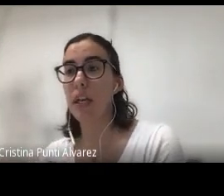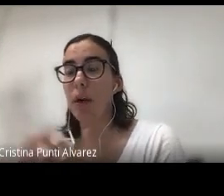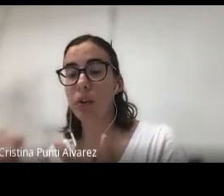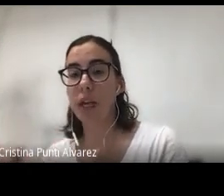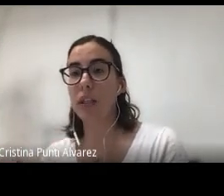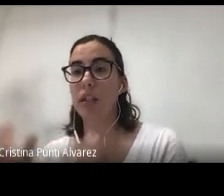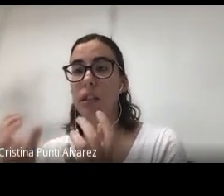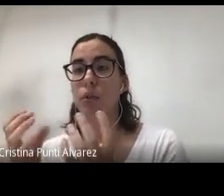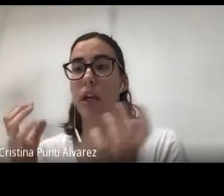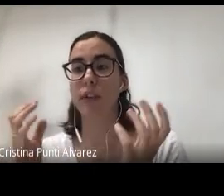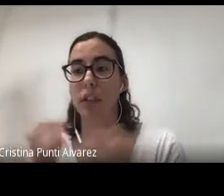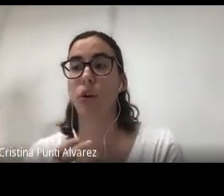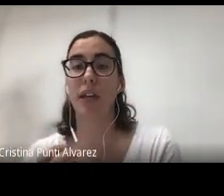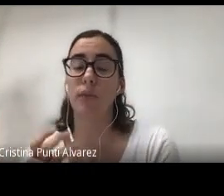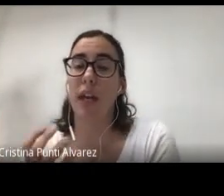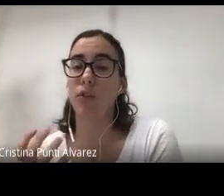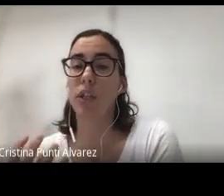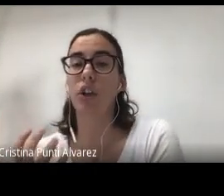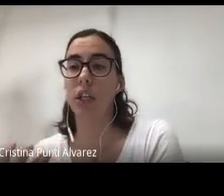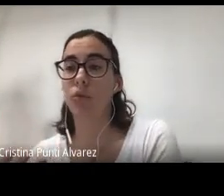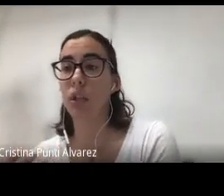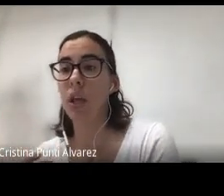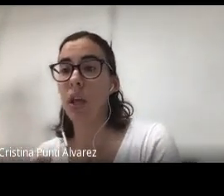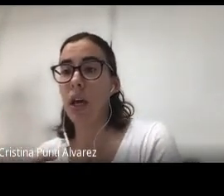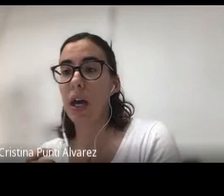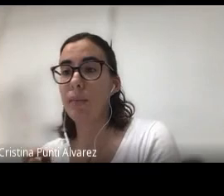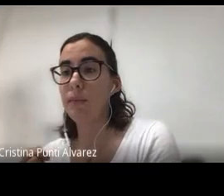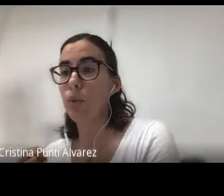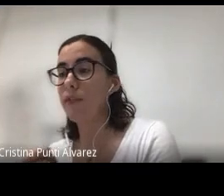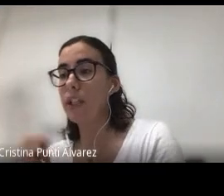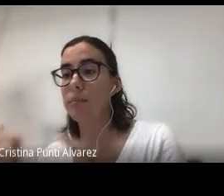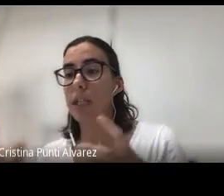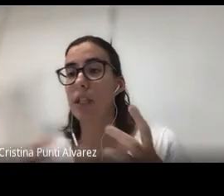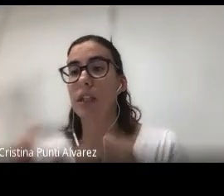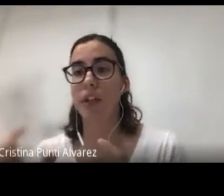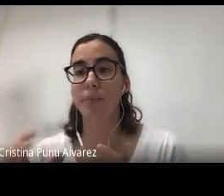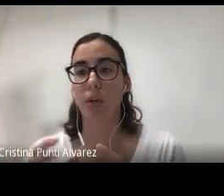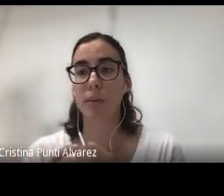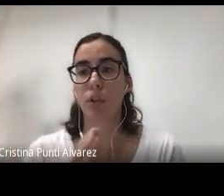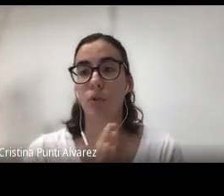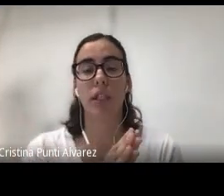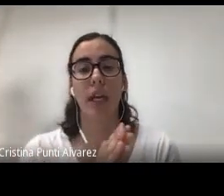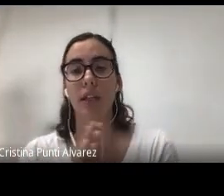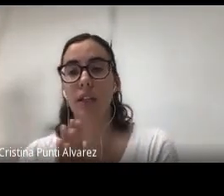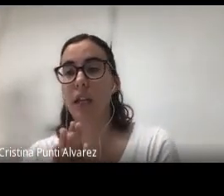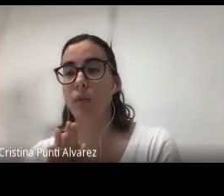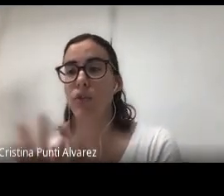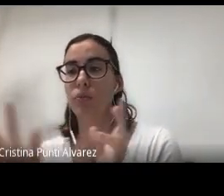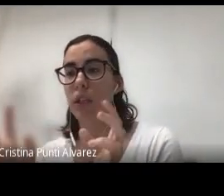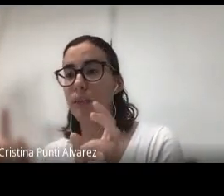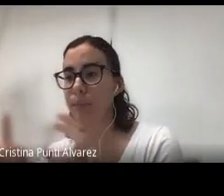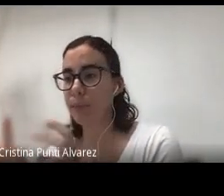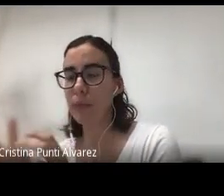Basically, the amount of data that we have is small and actually not as good. We face basically different problems. On one side, sign